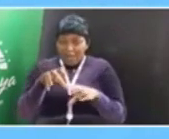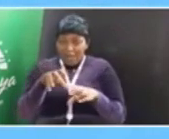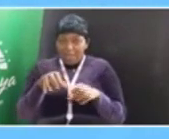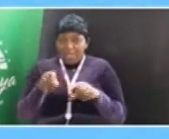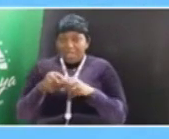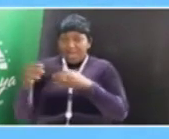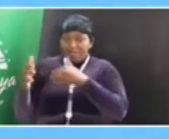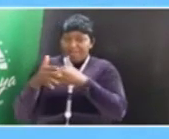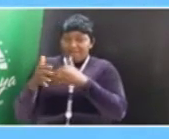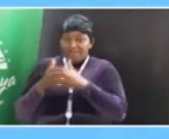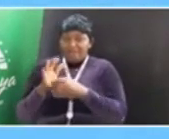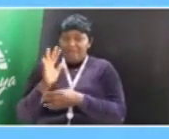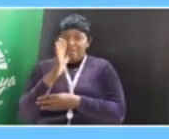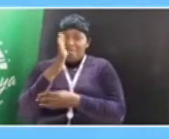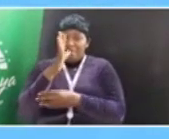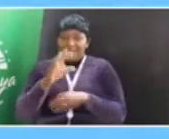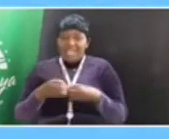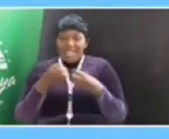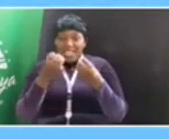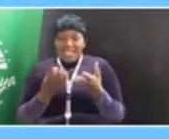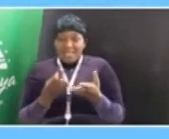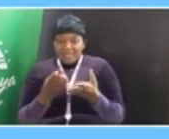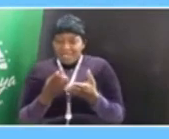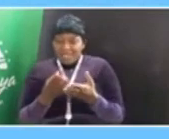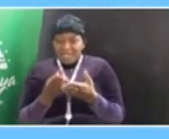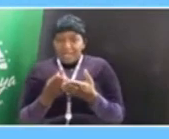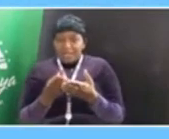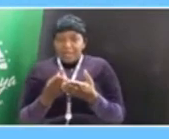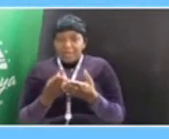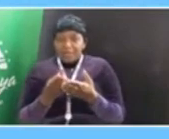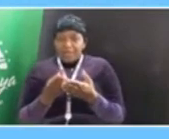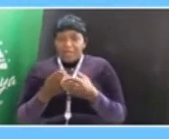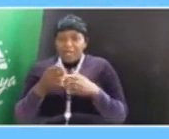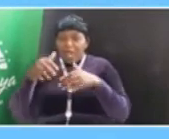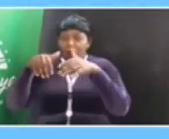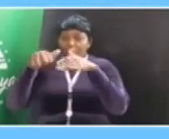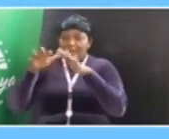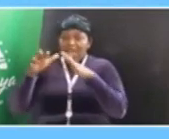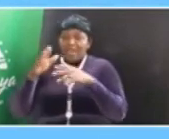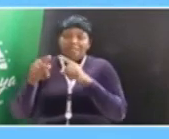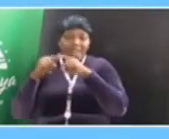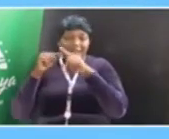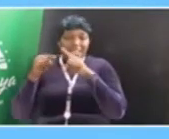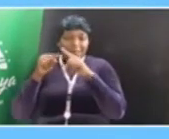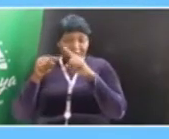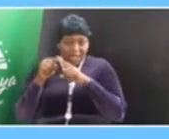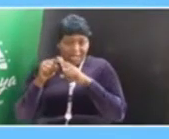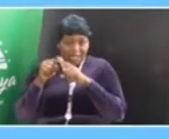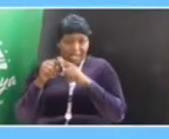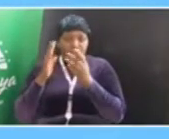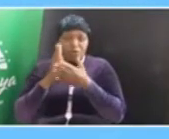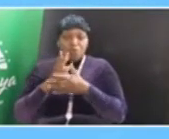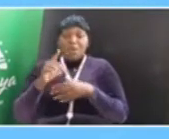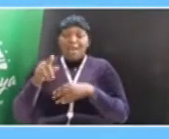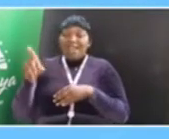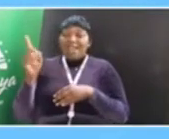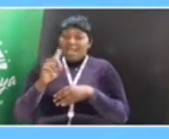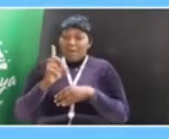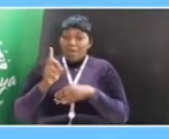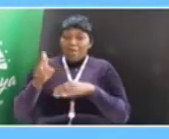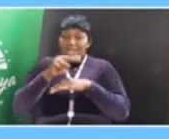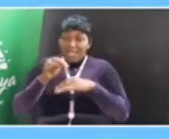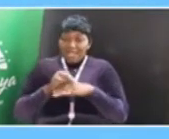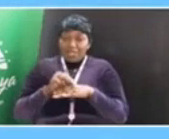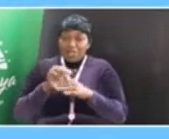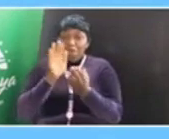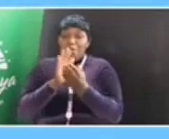nearby, offering world-class urban and wildlife experience. By the way, Nairobi National Park is just 3 minutes